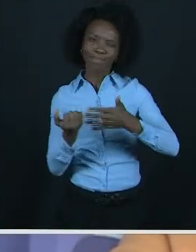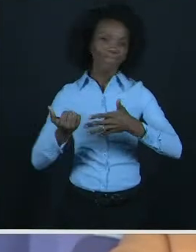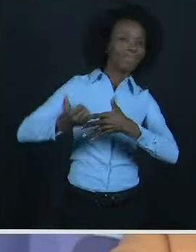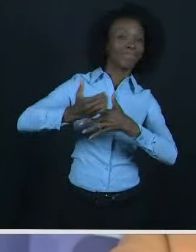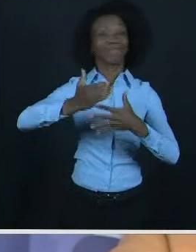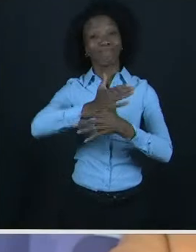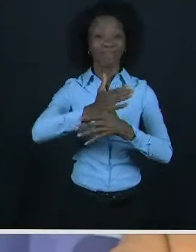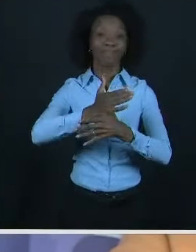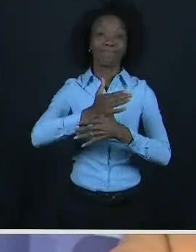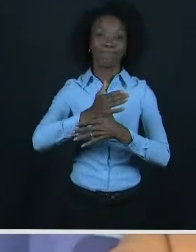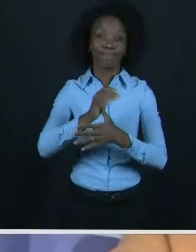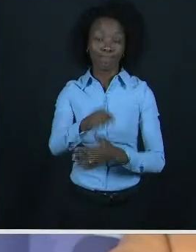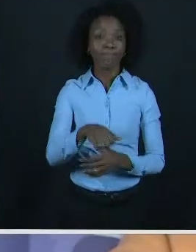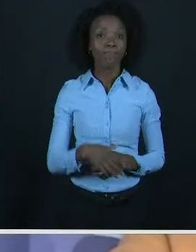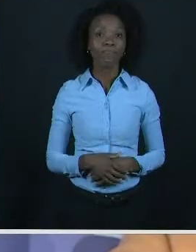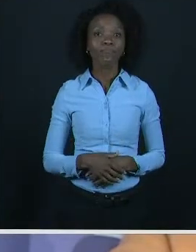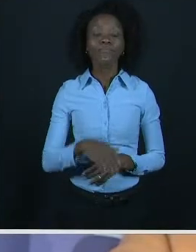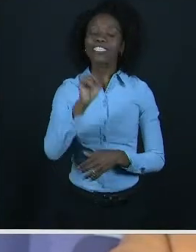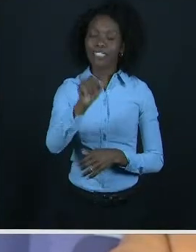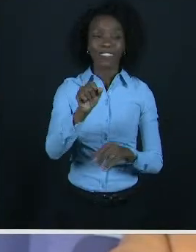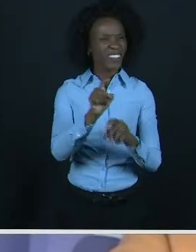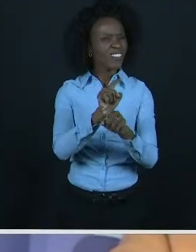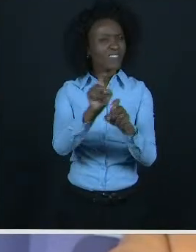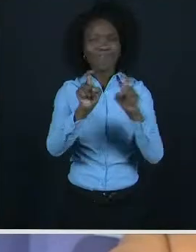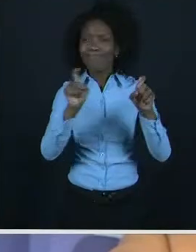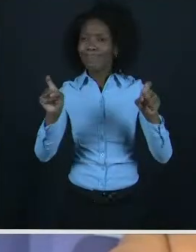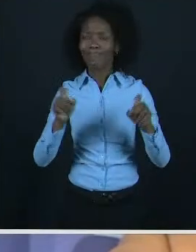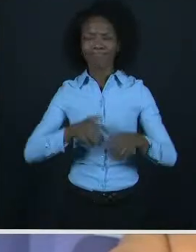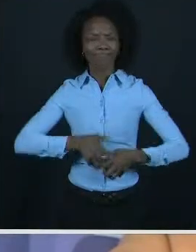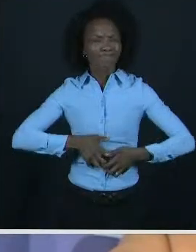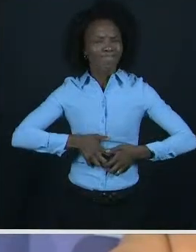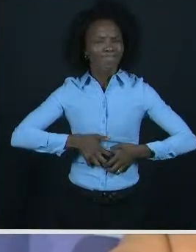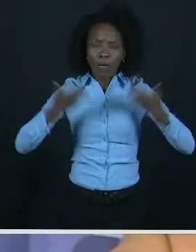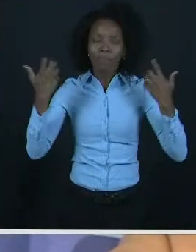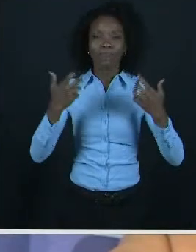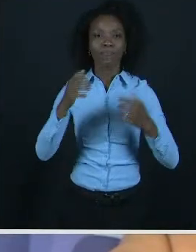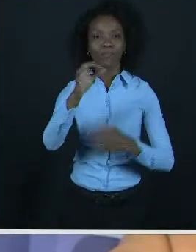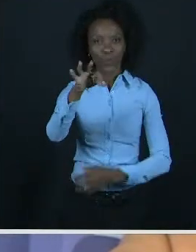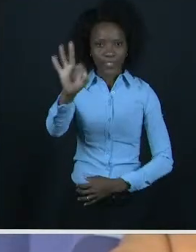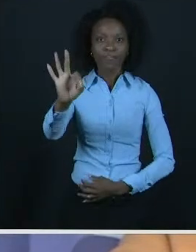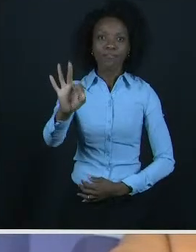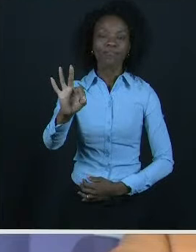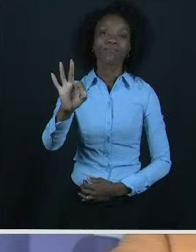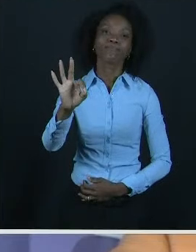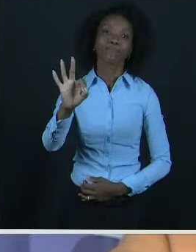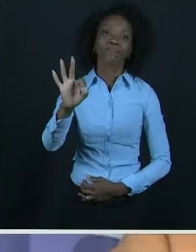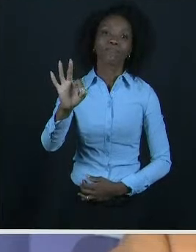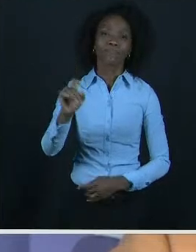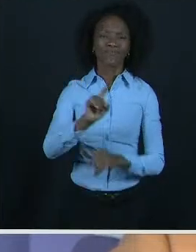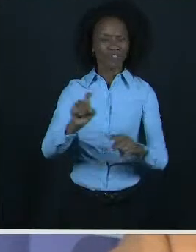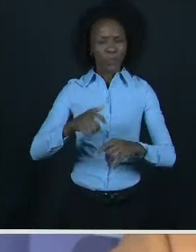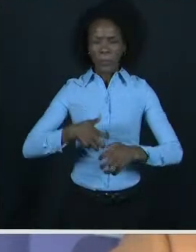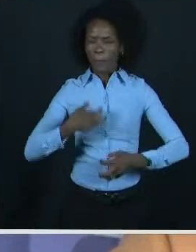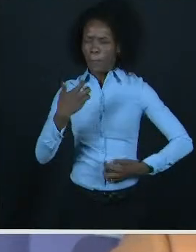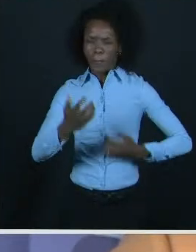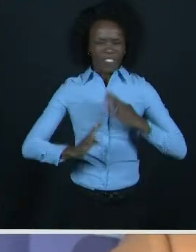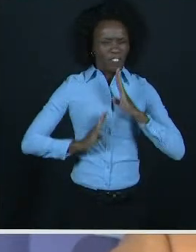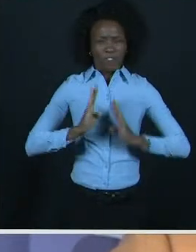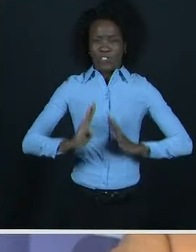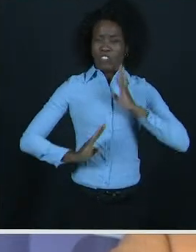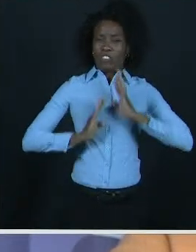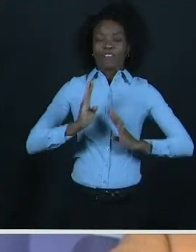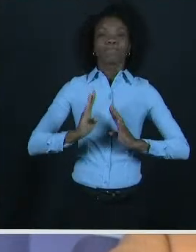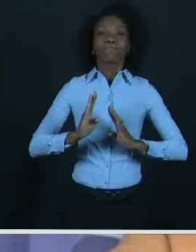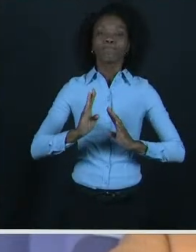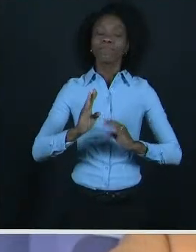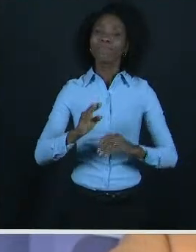And you are right in your anger. You are right in the frustration